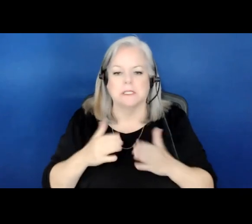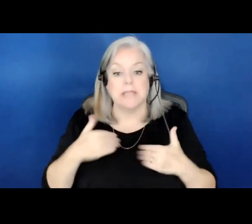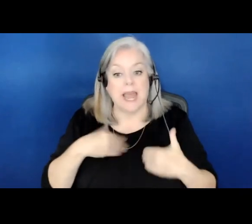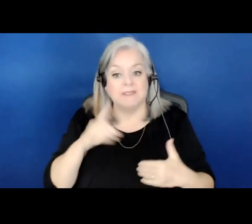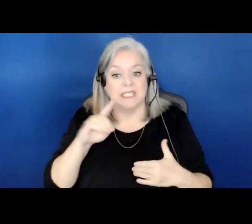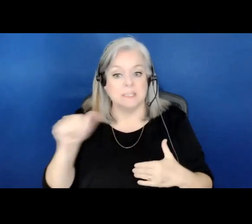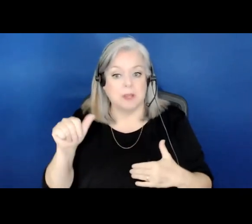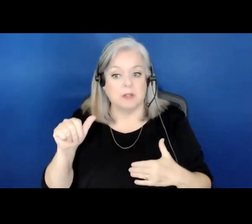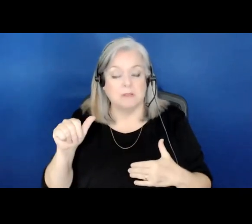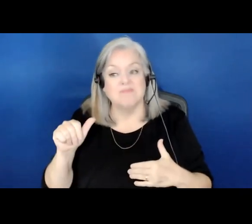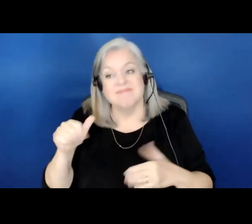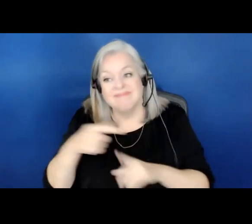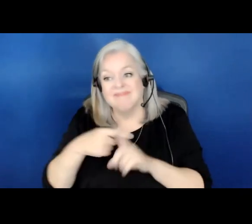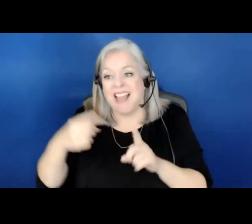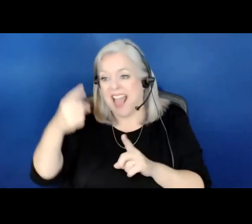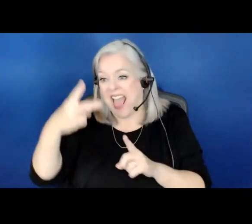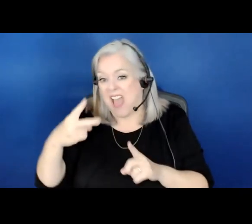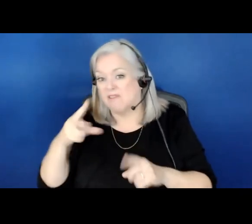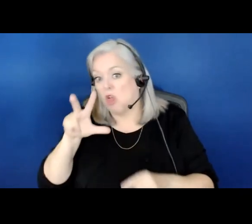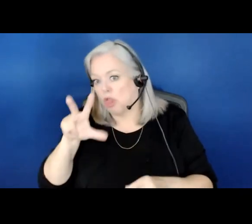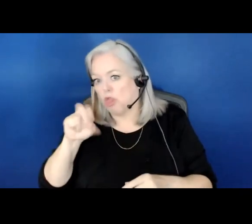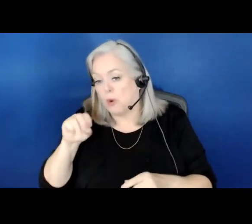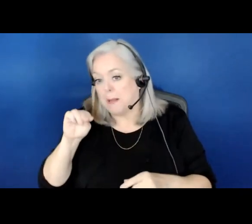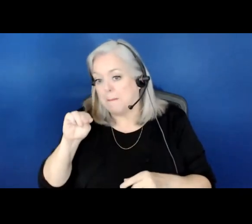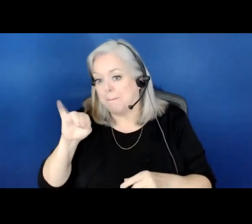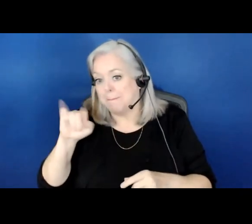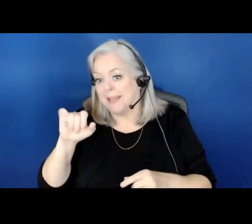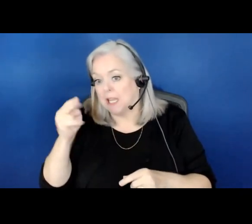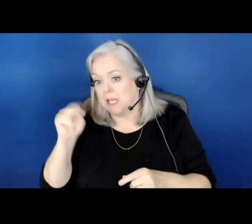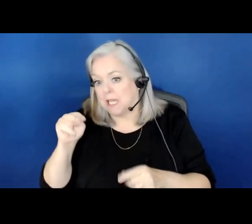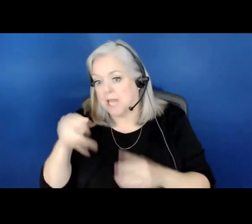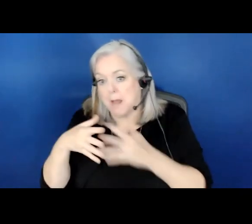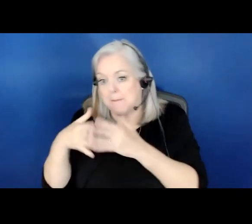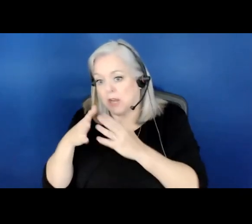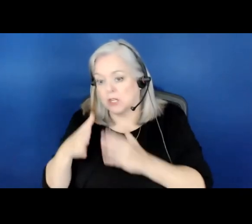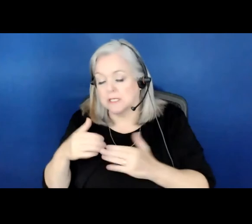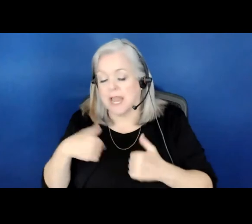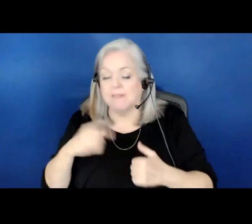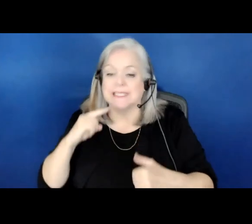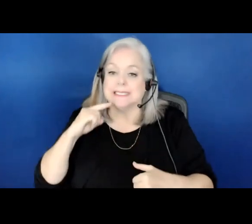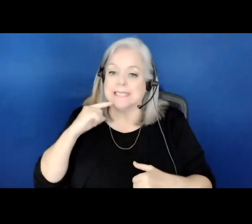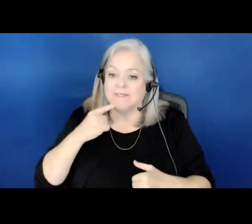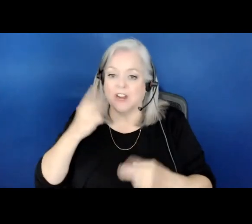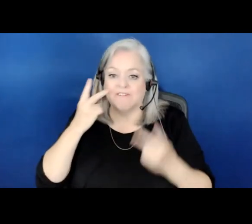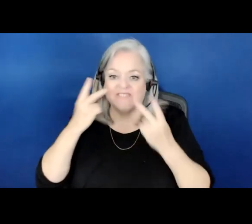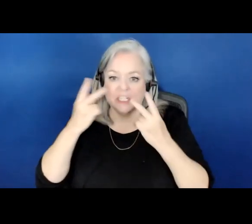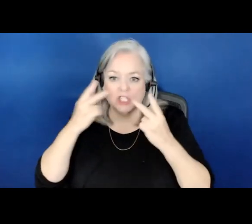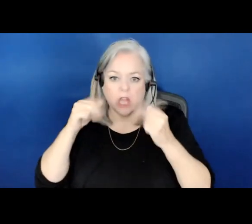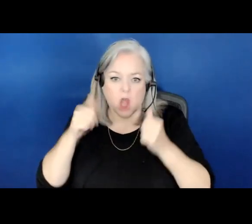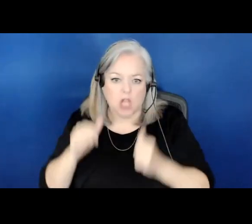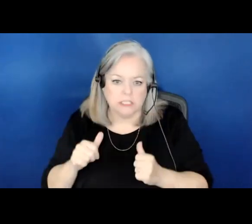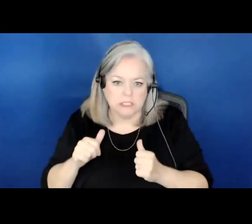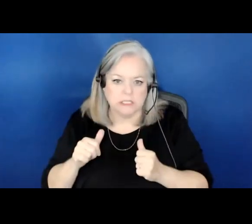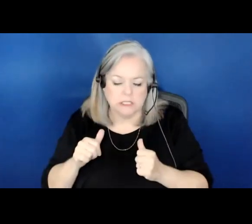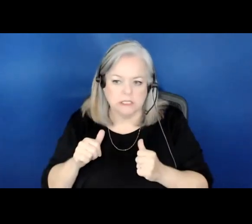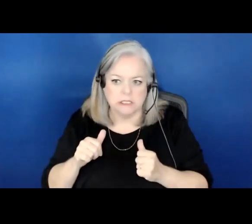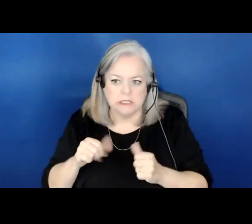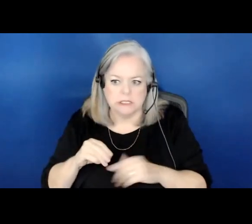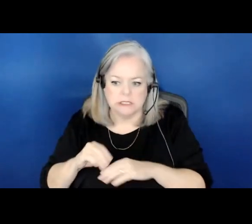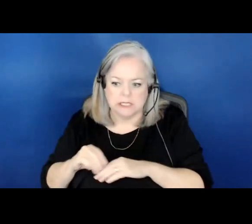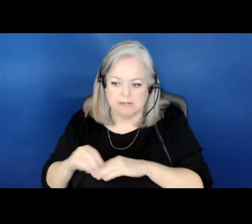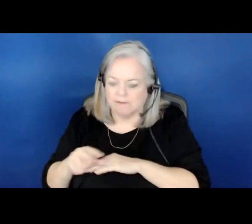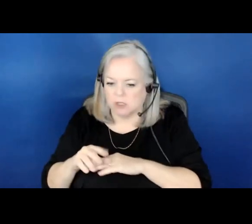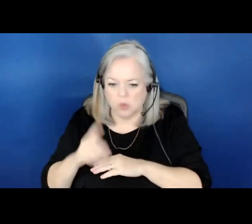roughly half, 30 million Americans have severe vision loss, vision loss that impacts